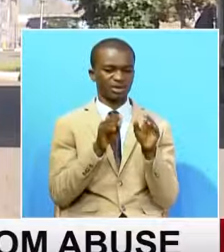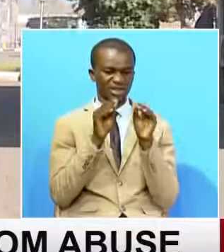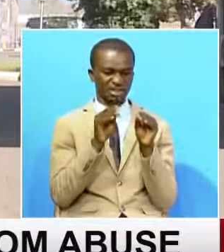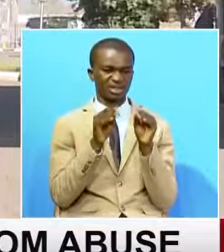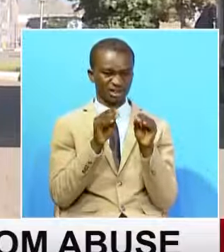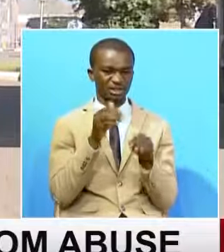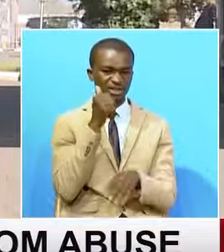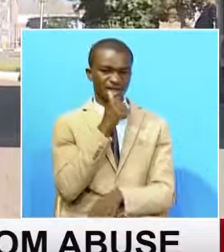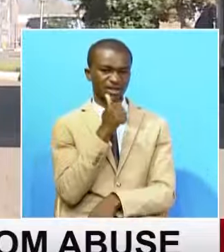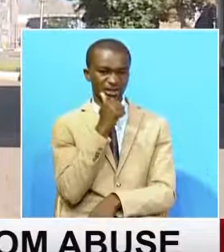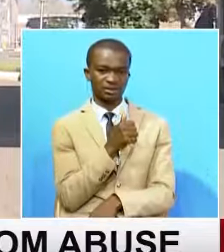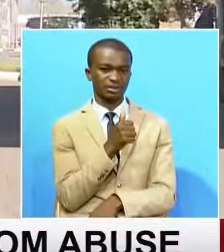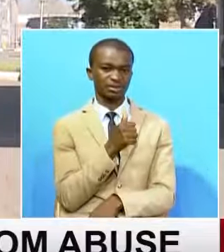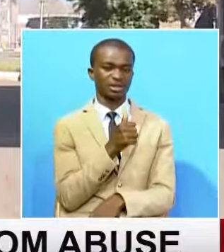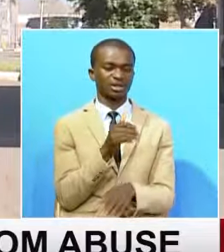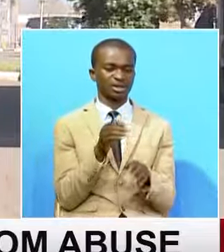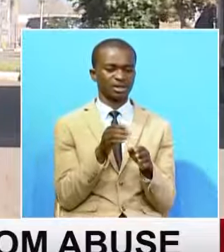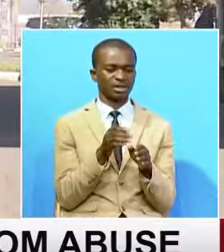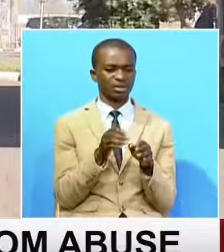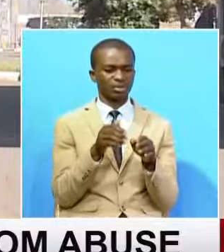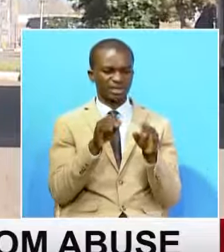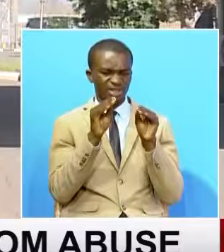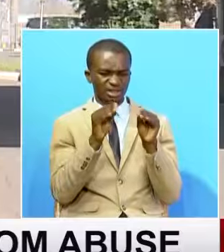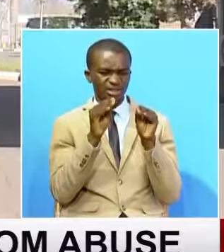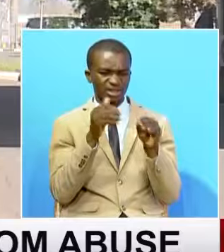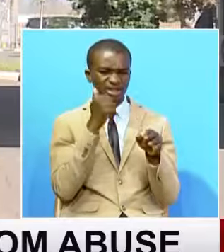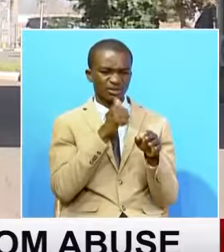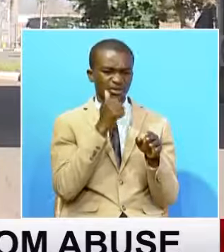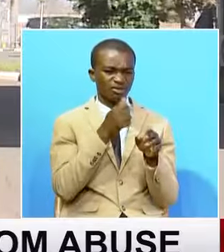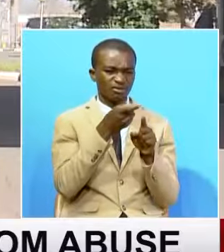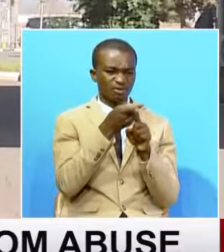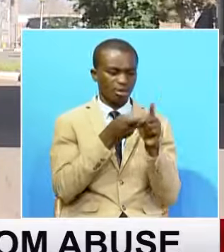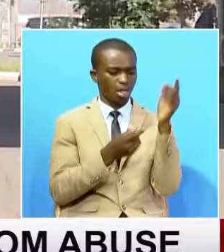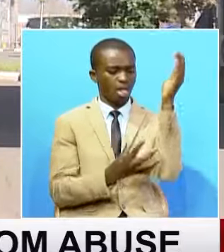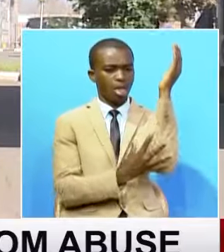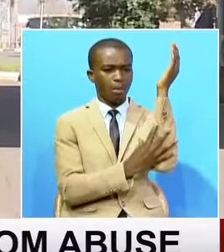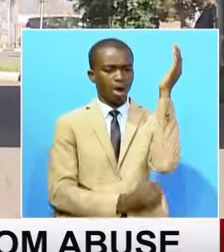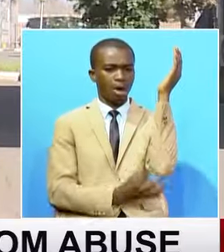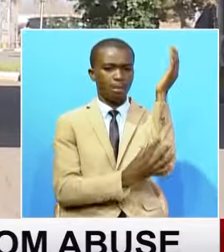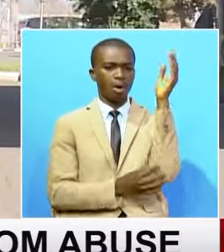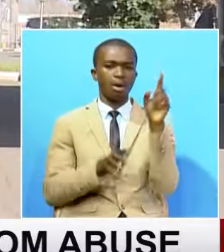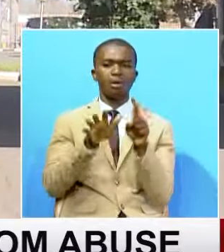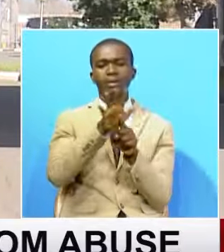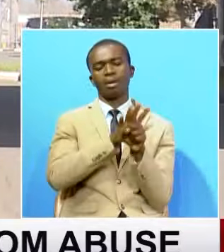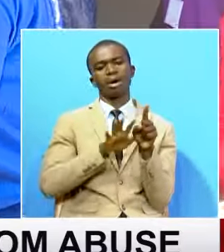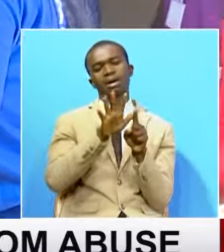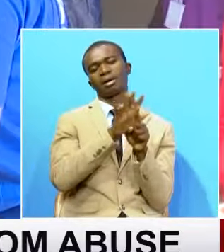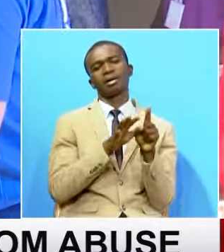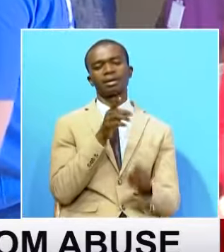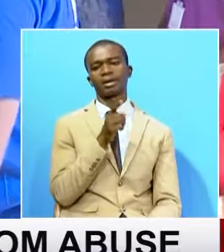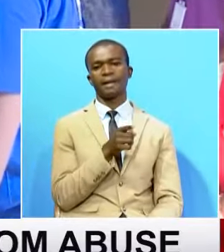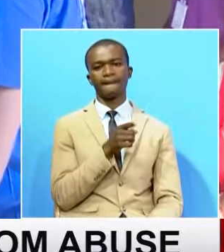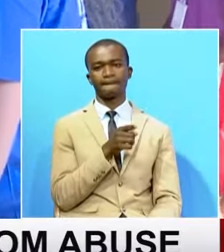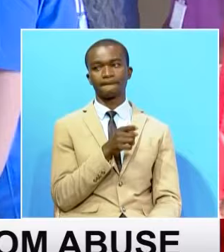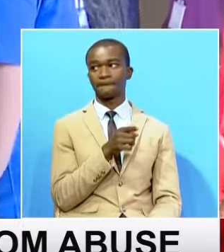to walking the path of a girl child coming from a vulnerable background in a developing country. This